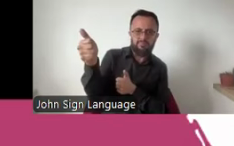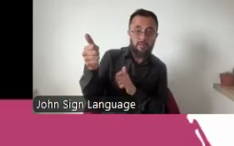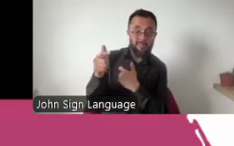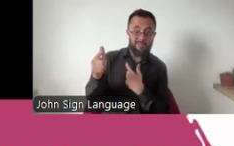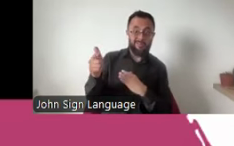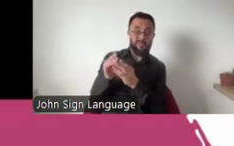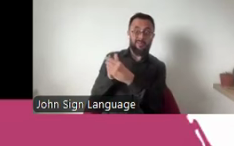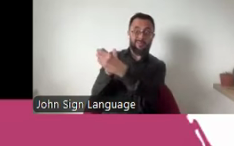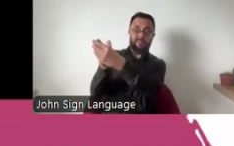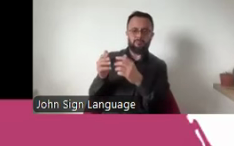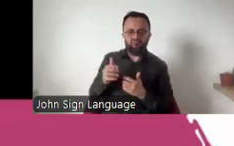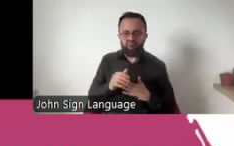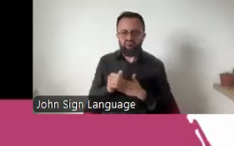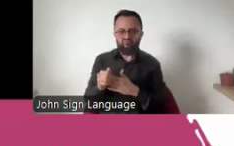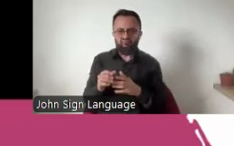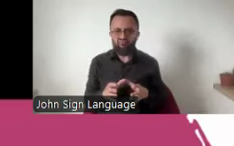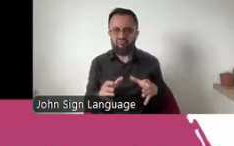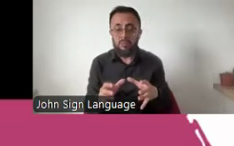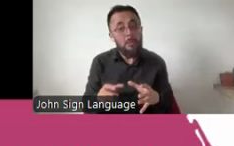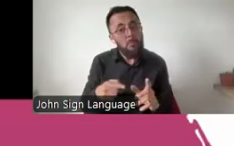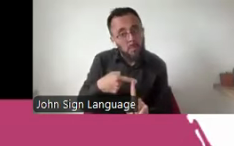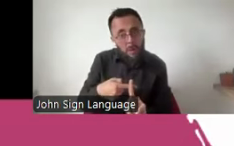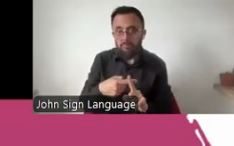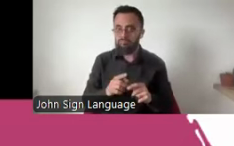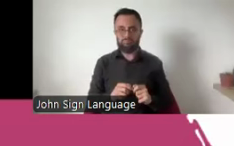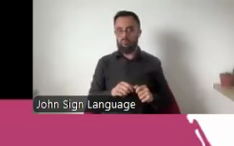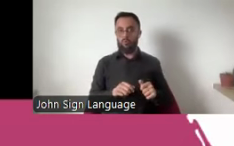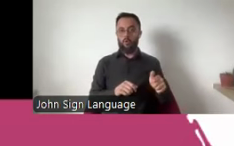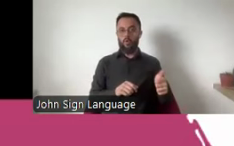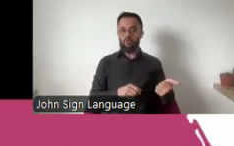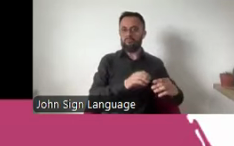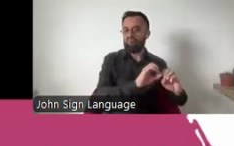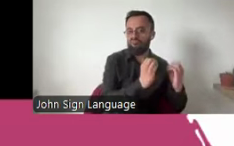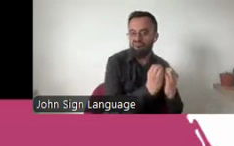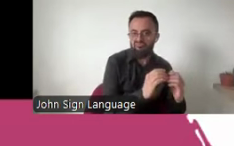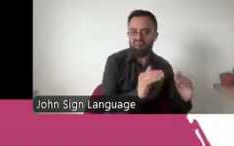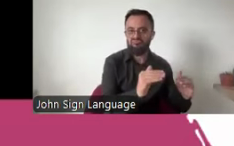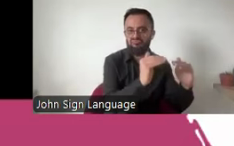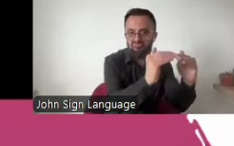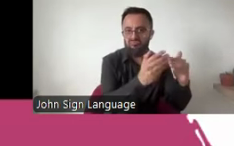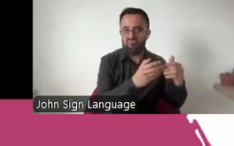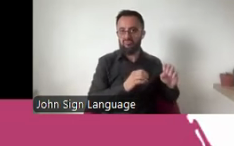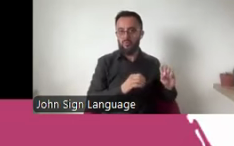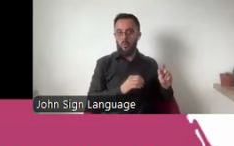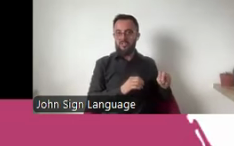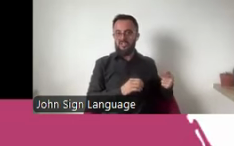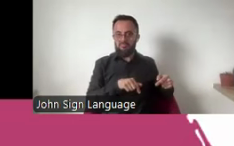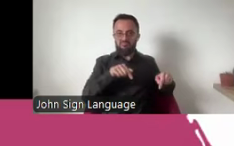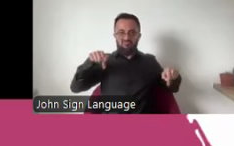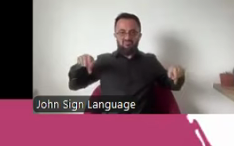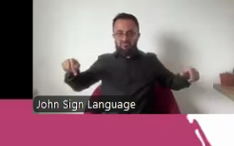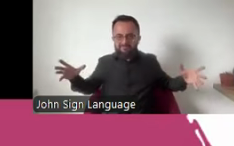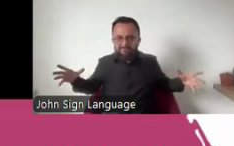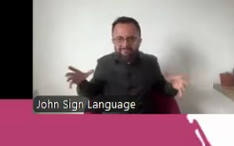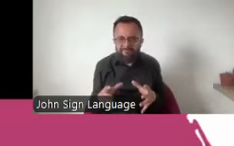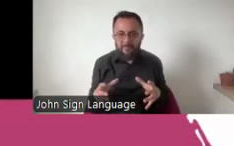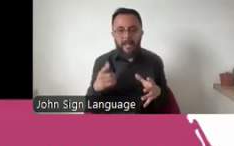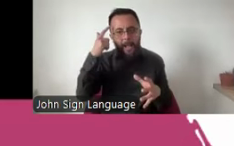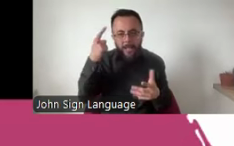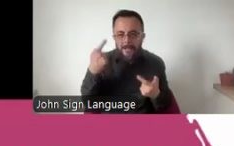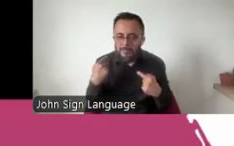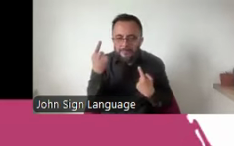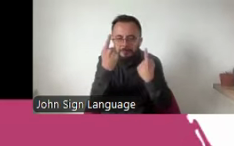the decision-making process and can input opportunities that may exist, but